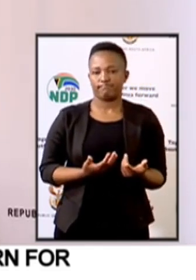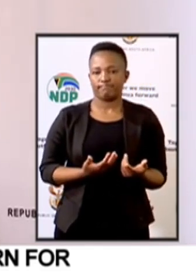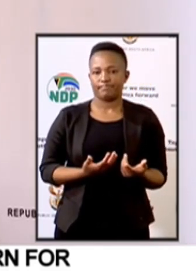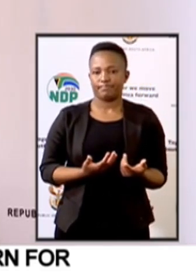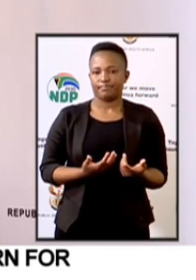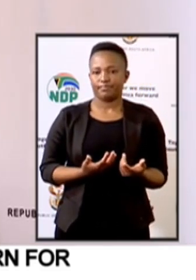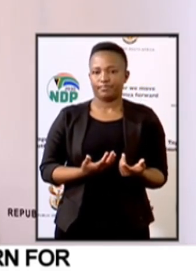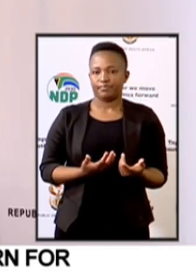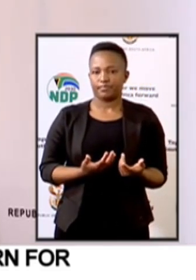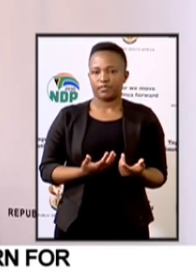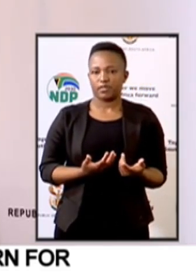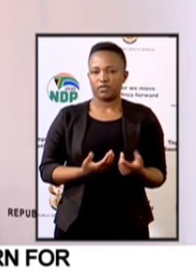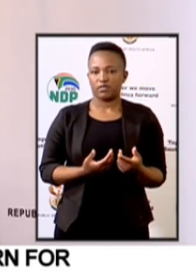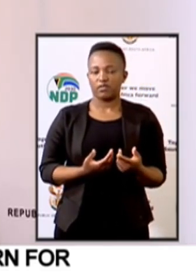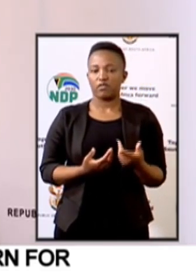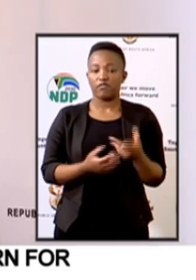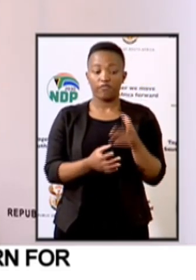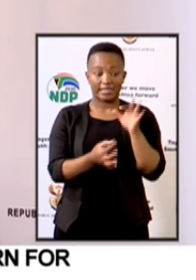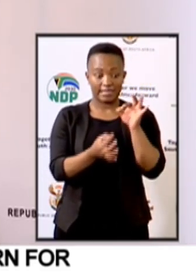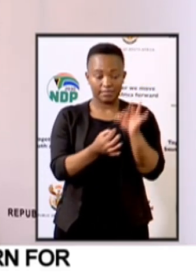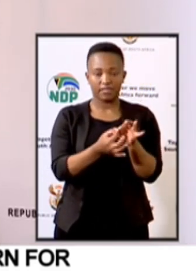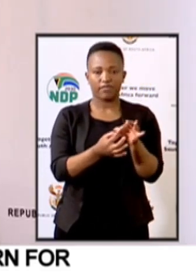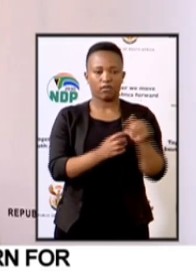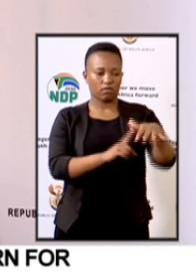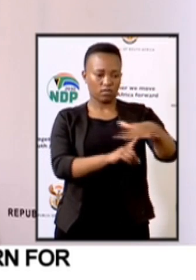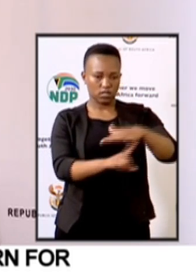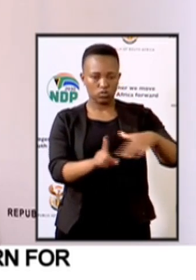in specific circumstances in this relation.